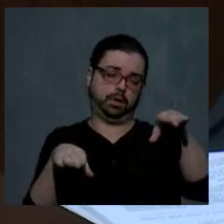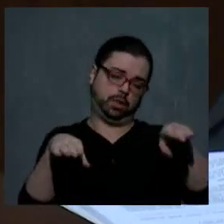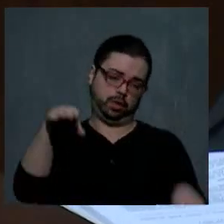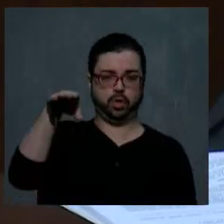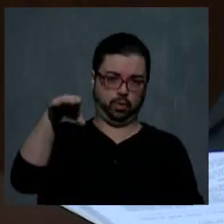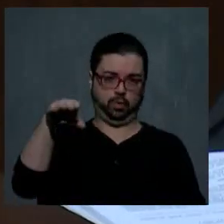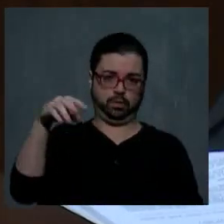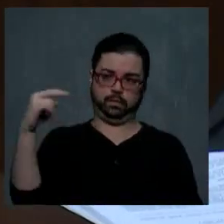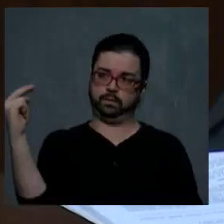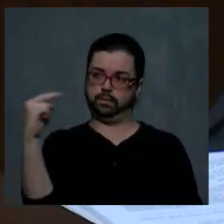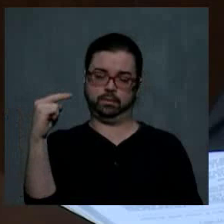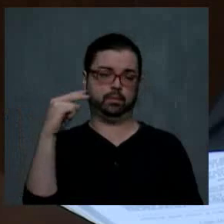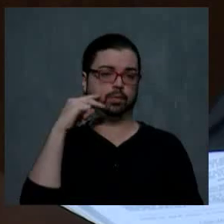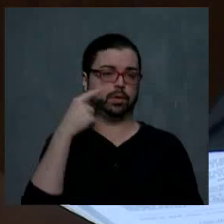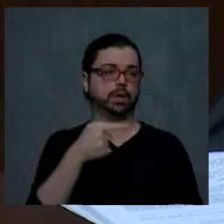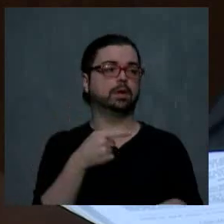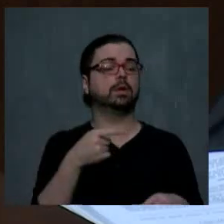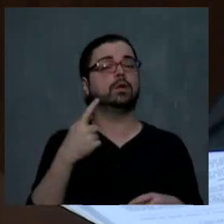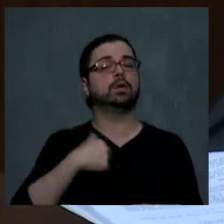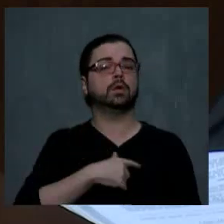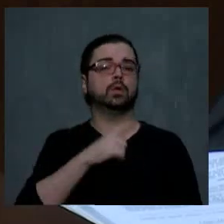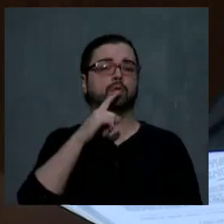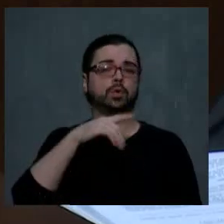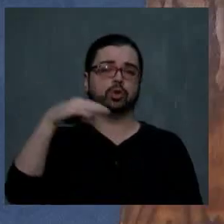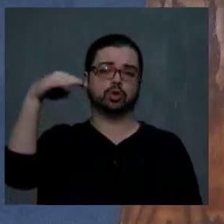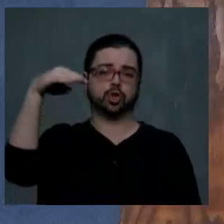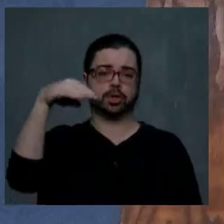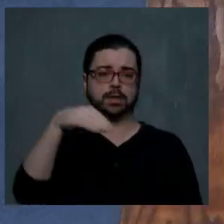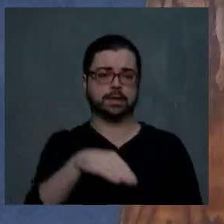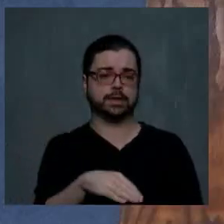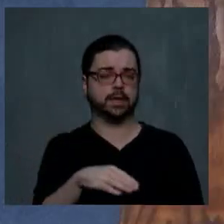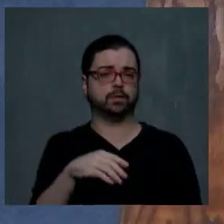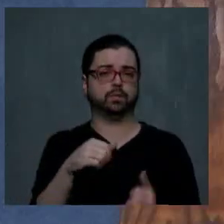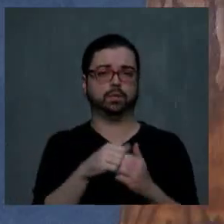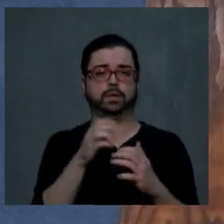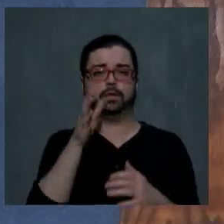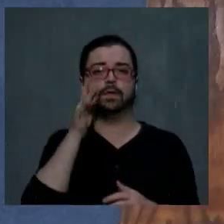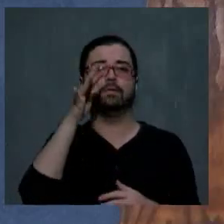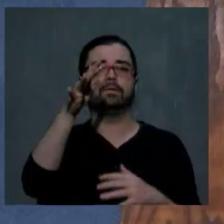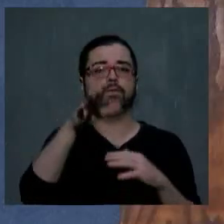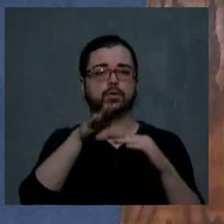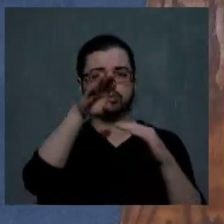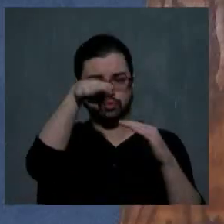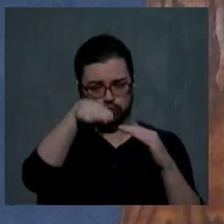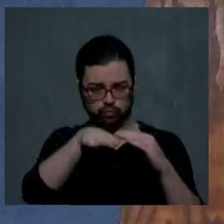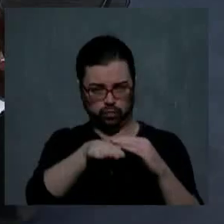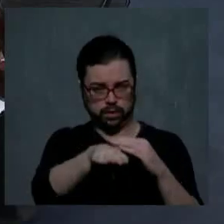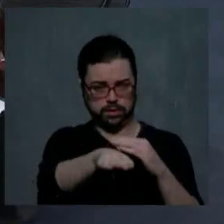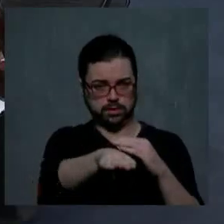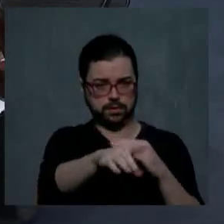relocated. We're cutting down to what will be the future grades of Bowman.